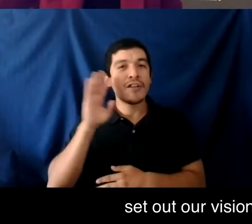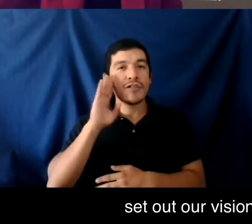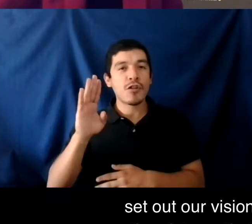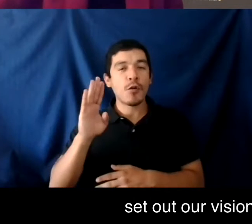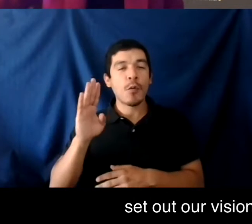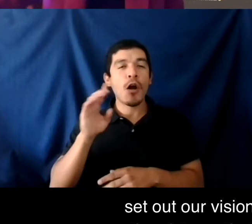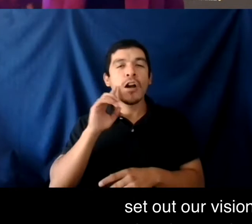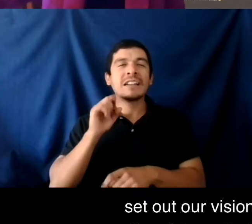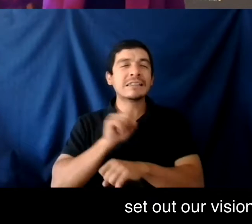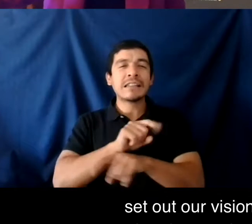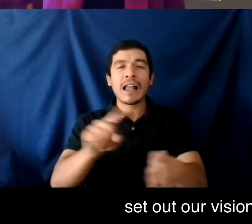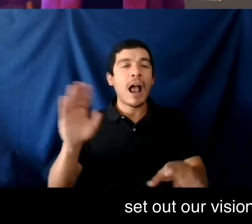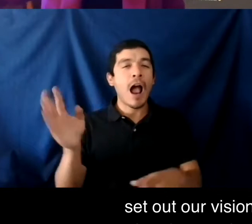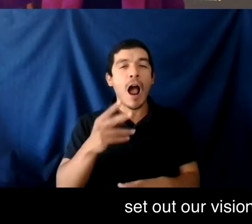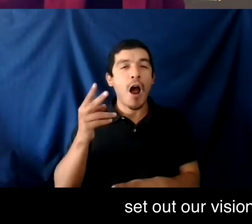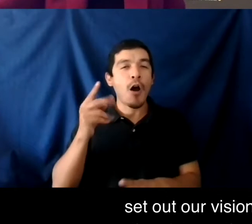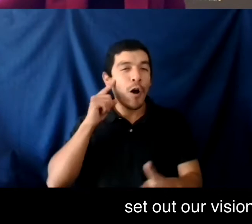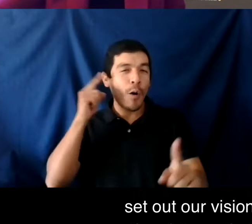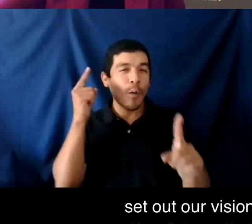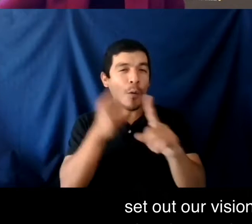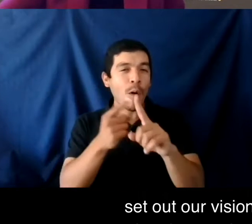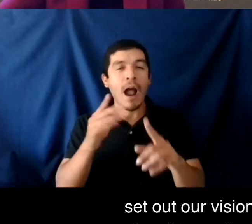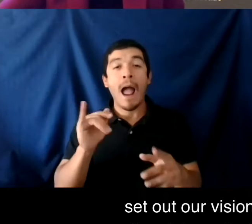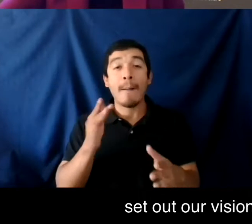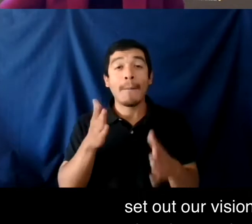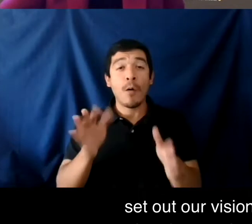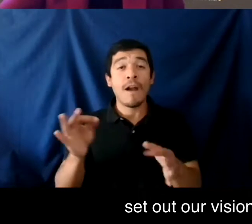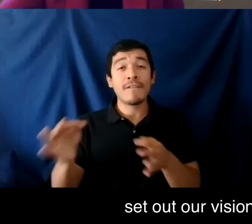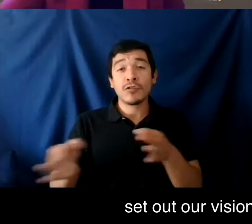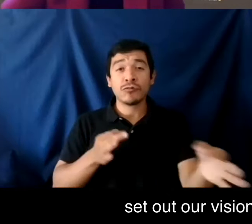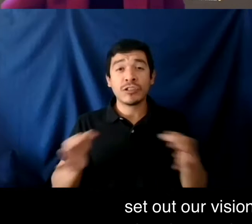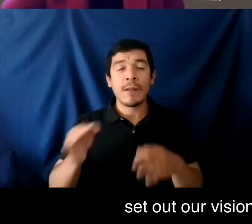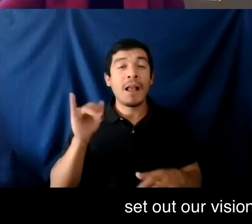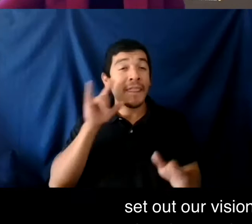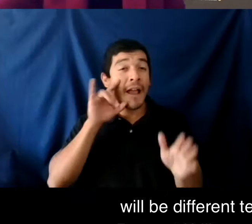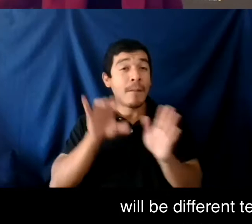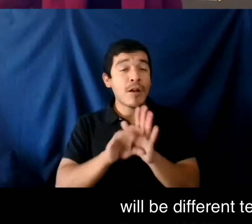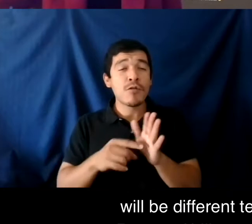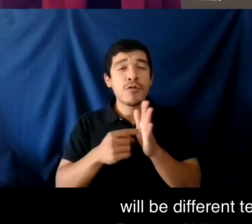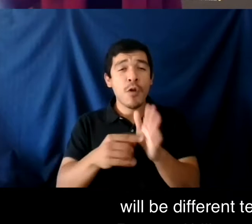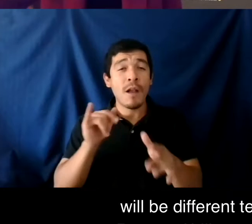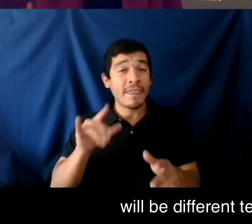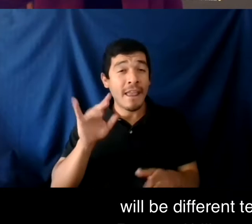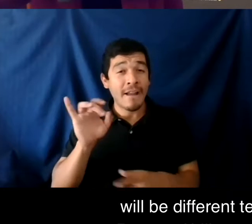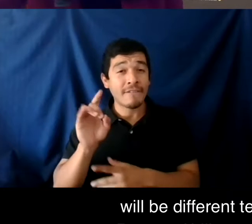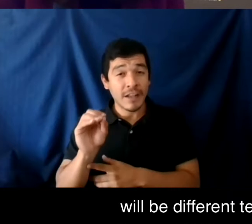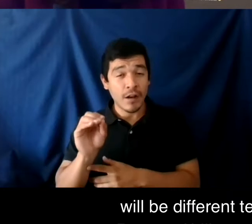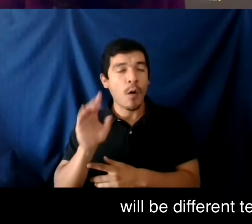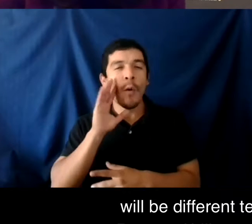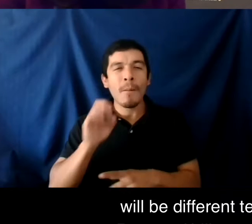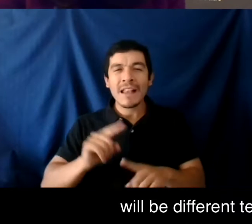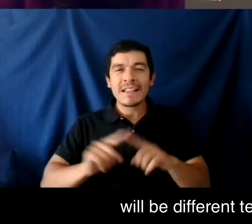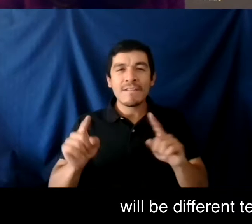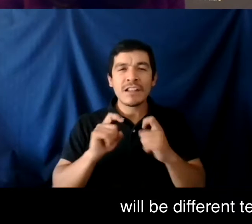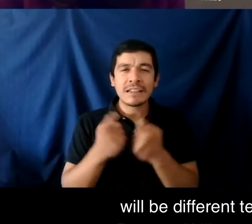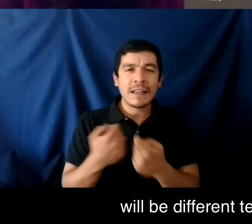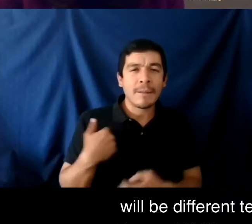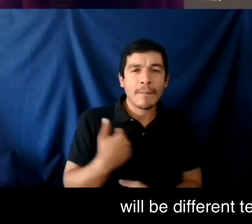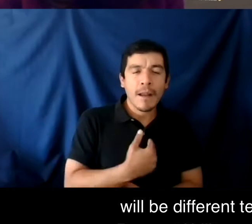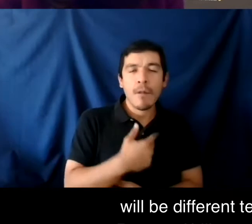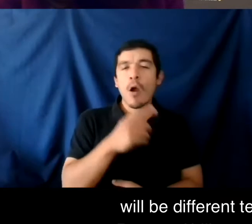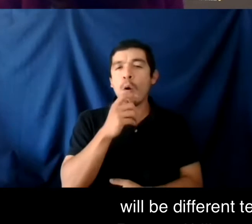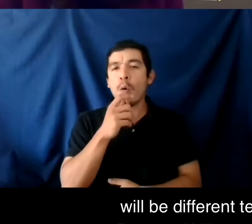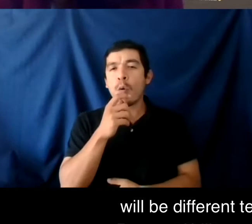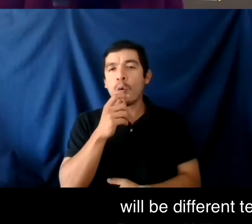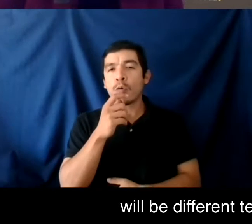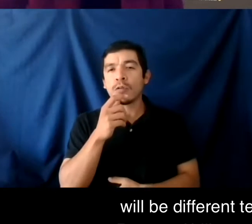our vision. And by way of description, the pictures that will be shown in that video will be different team members who